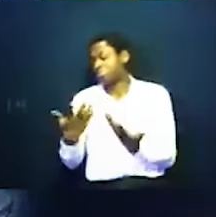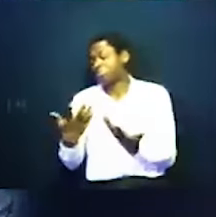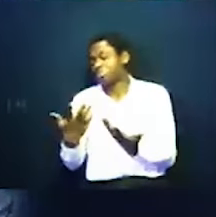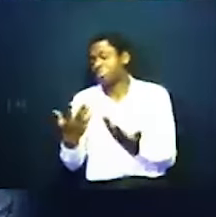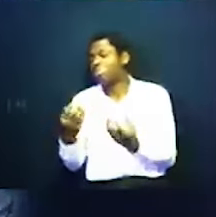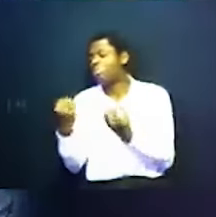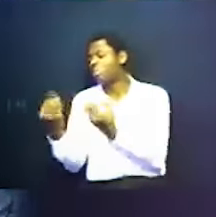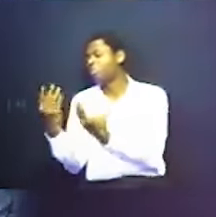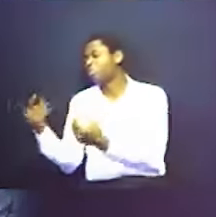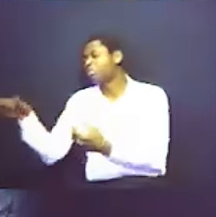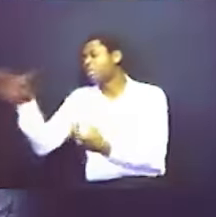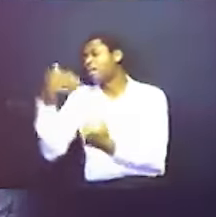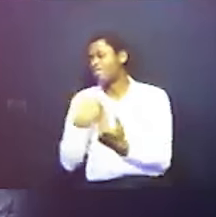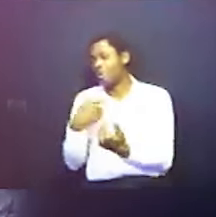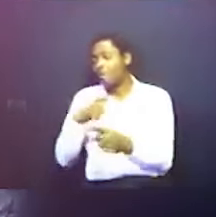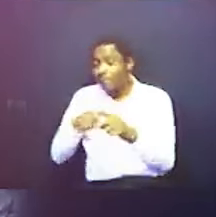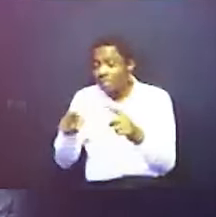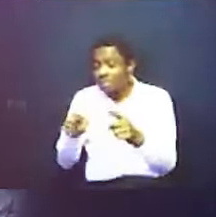are